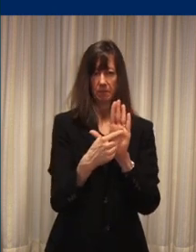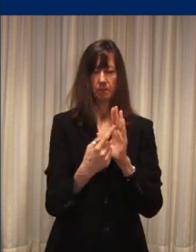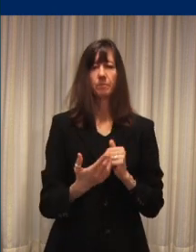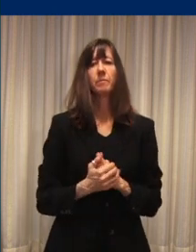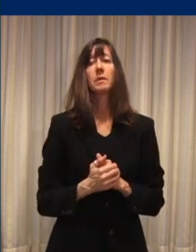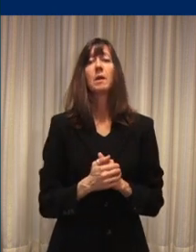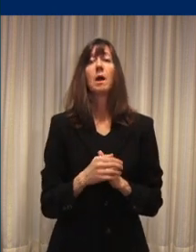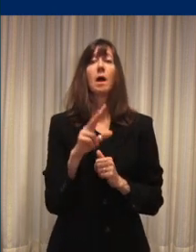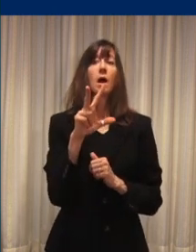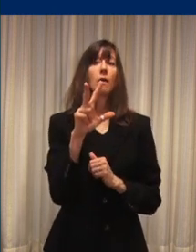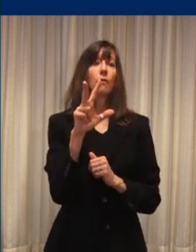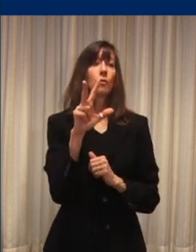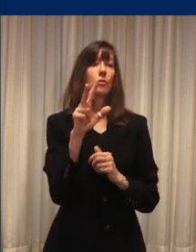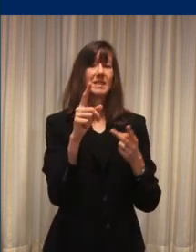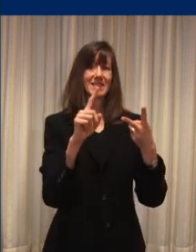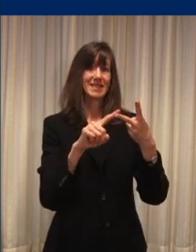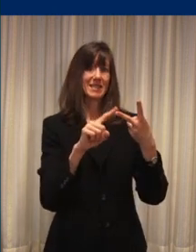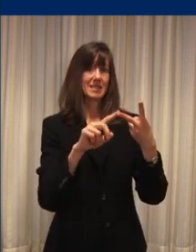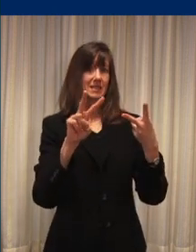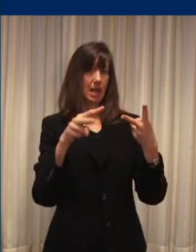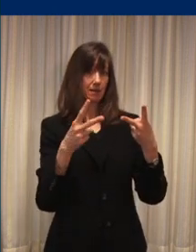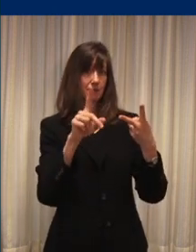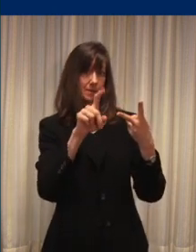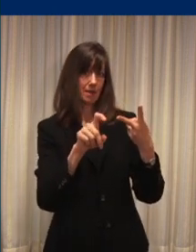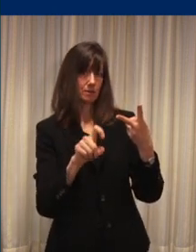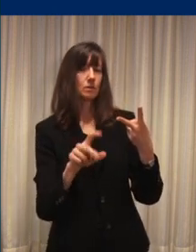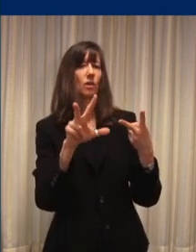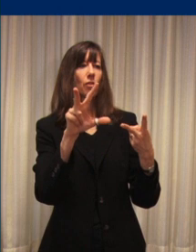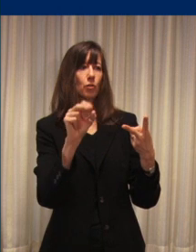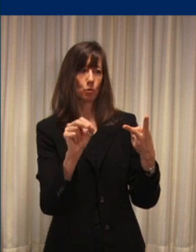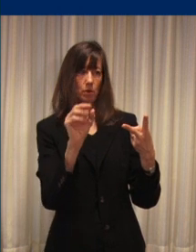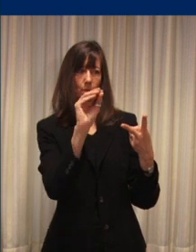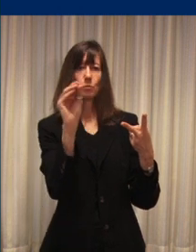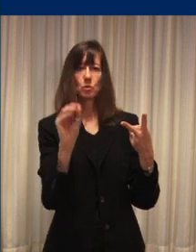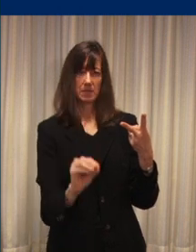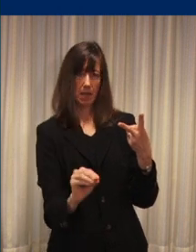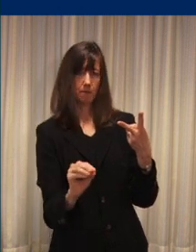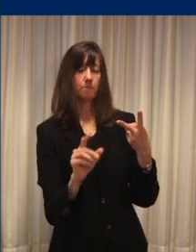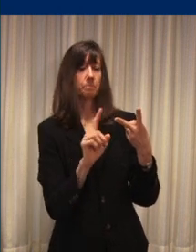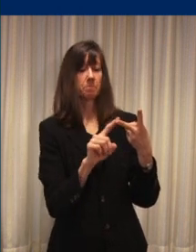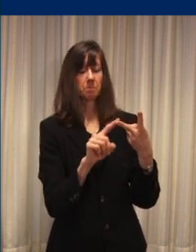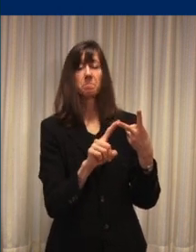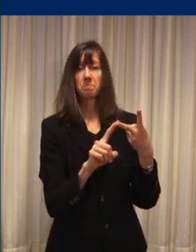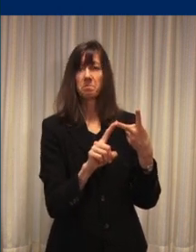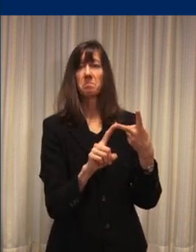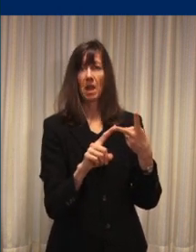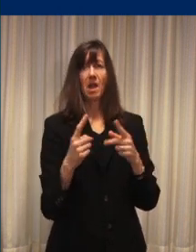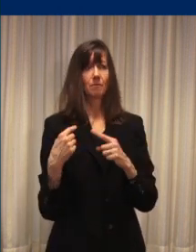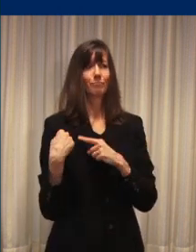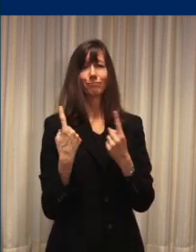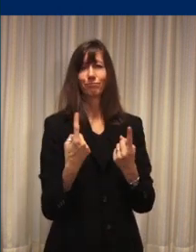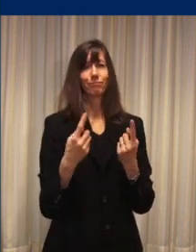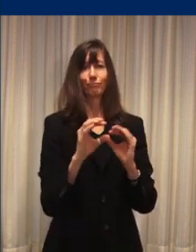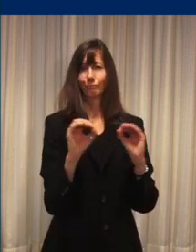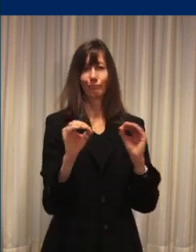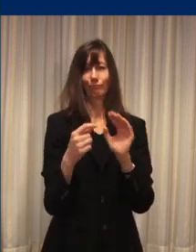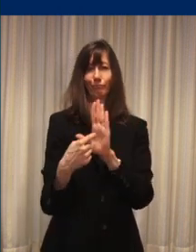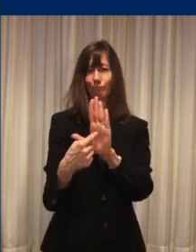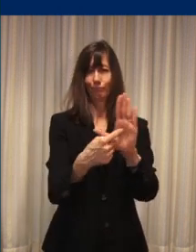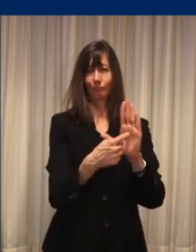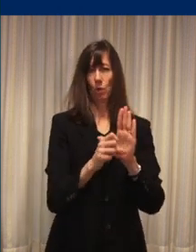tested positive, and they were also largely asymptomatic. So we are continuing to take proactive